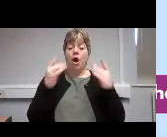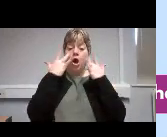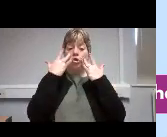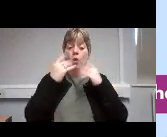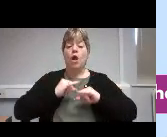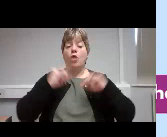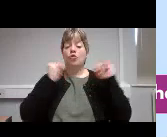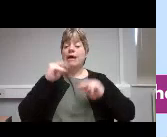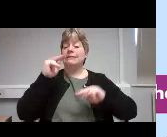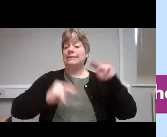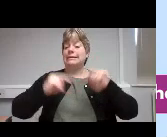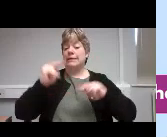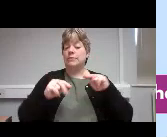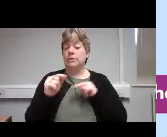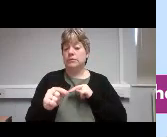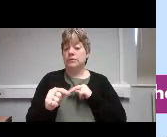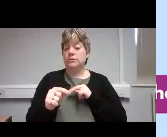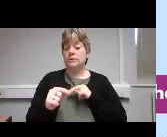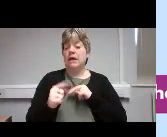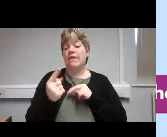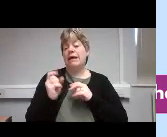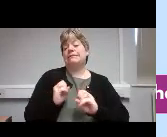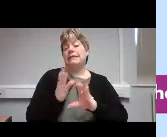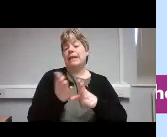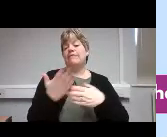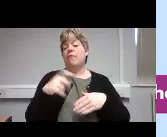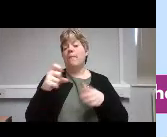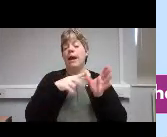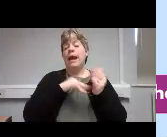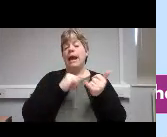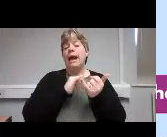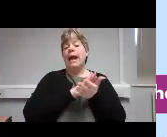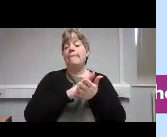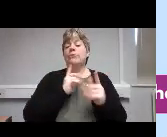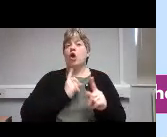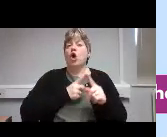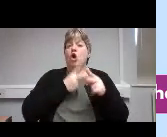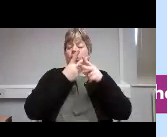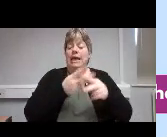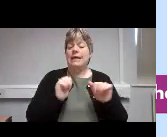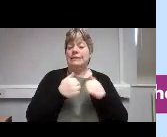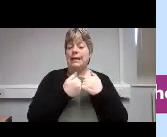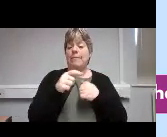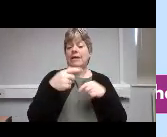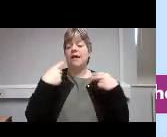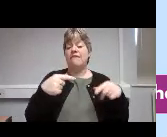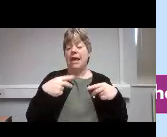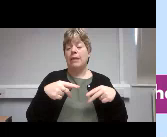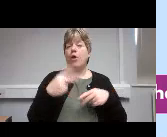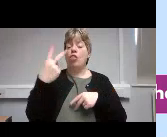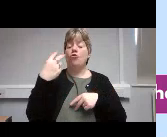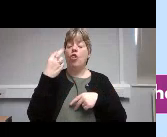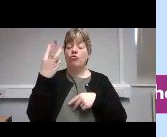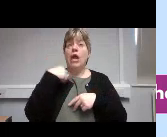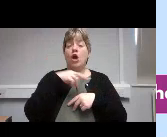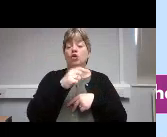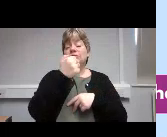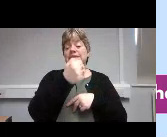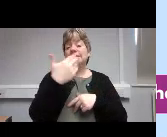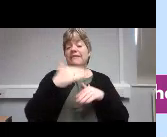crisis assessment that then is delivered by the CAMHS urgent care teams. This is available 365 days a year